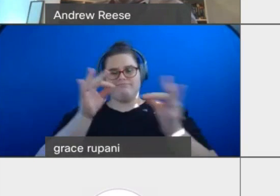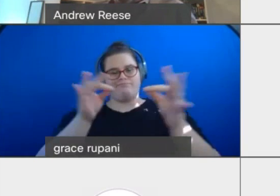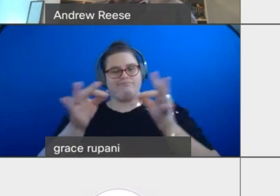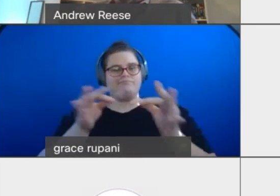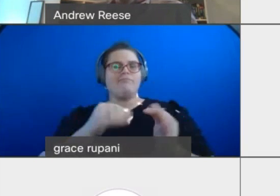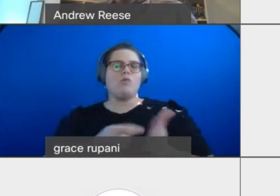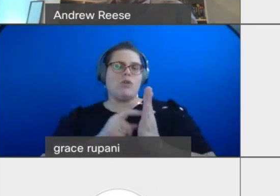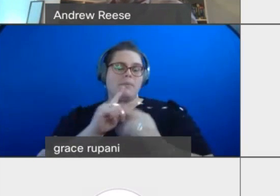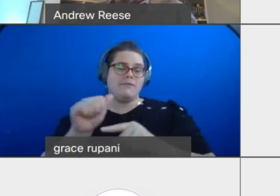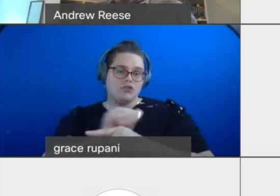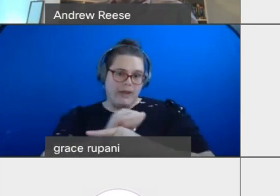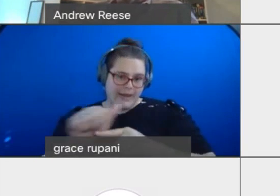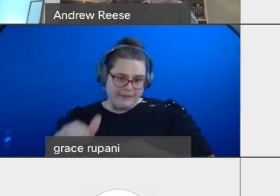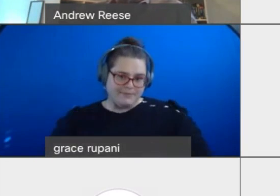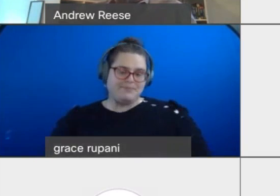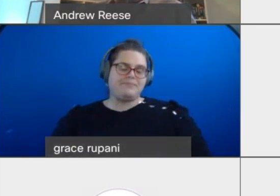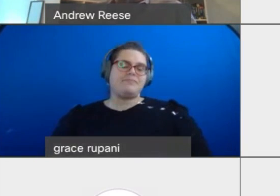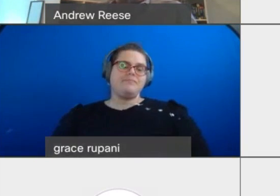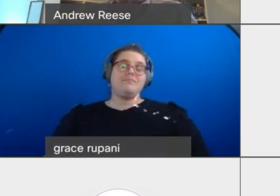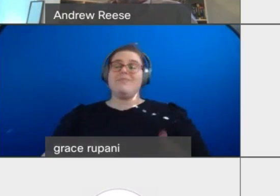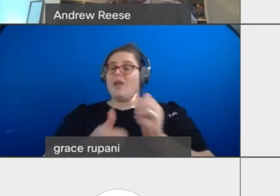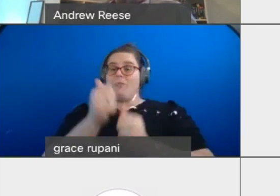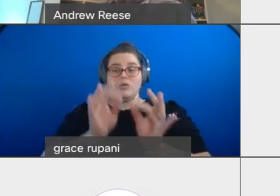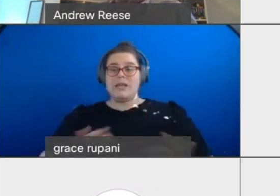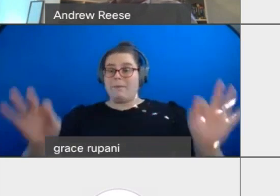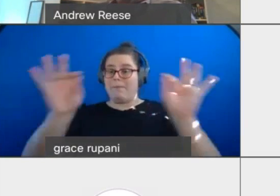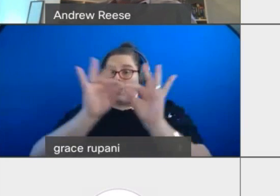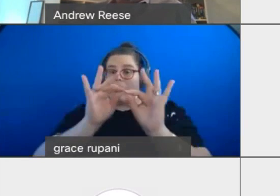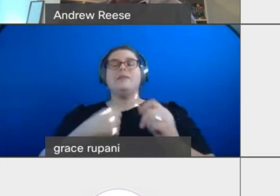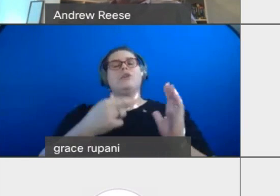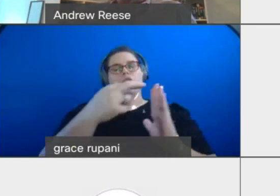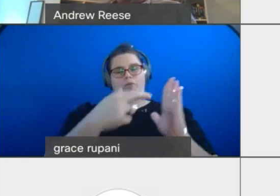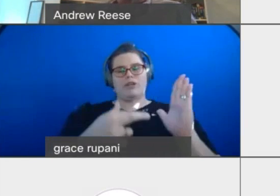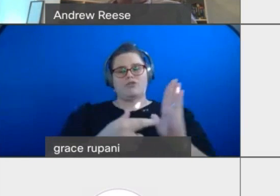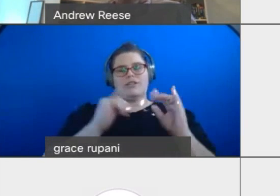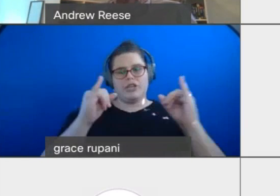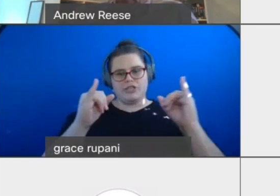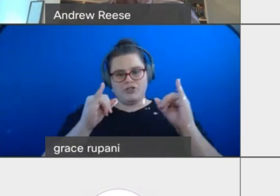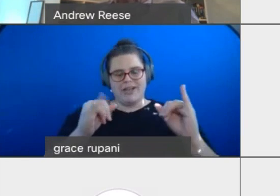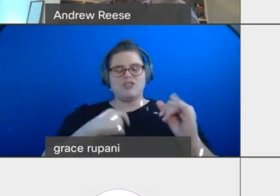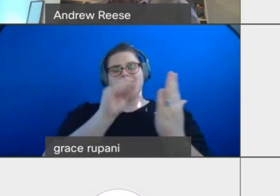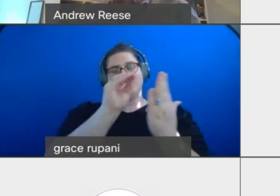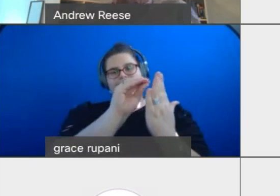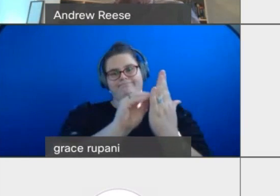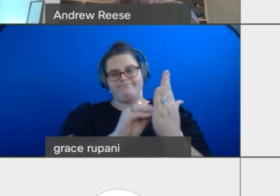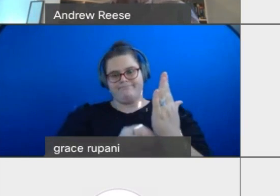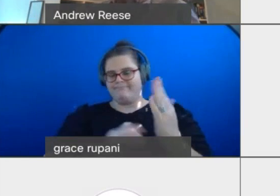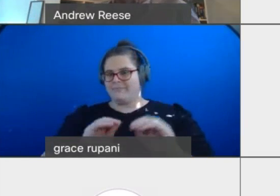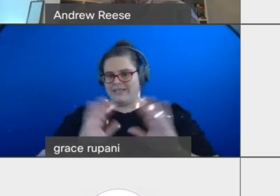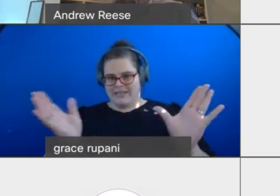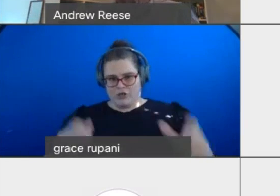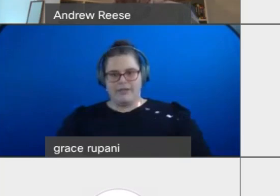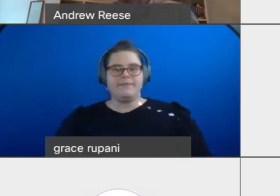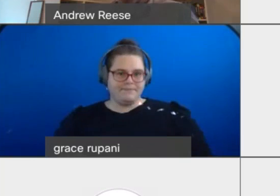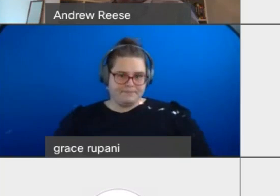most importantly, outlining registration instructions. Again, just to emphasize, supported